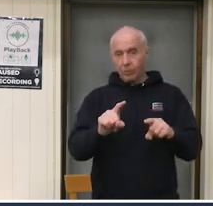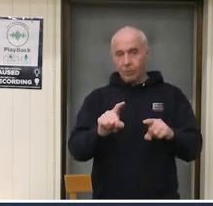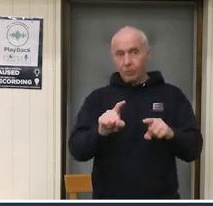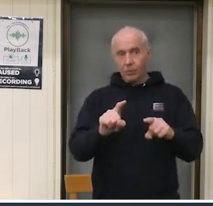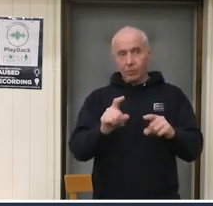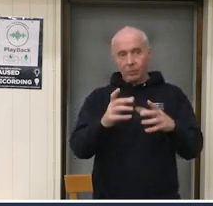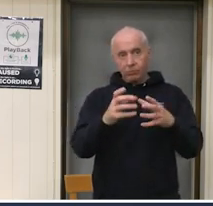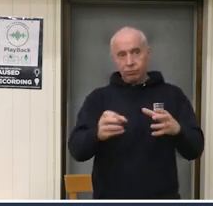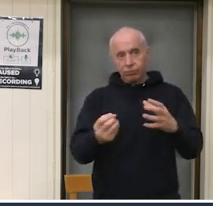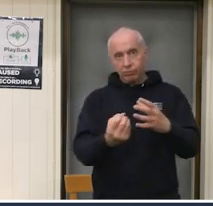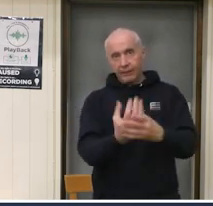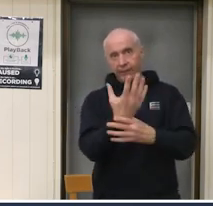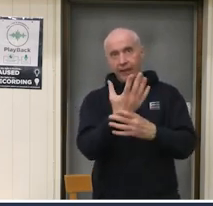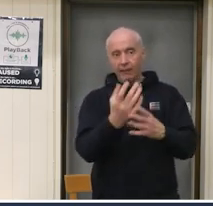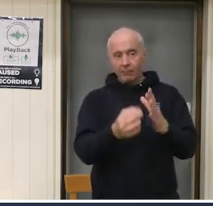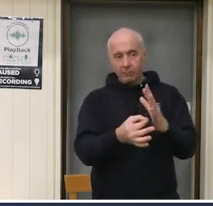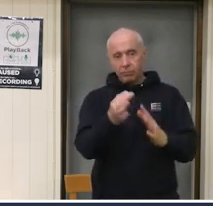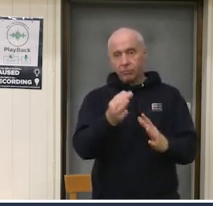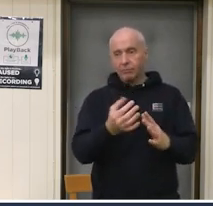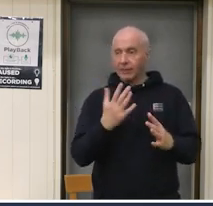largely what it needs, right?